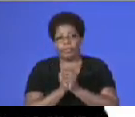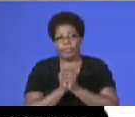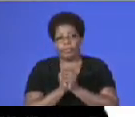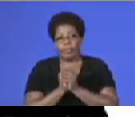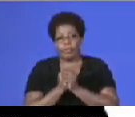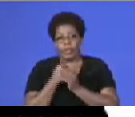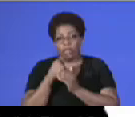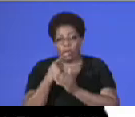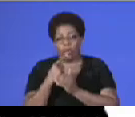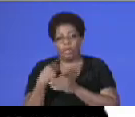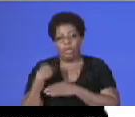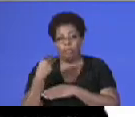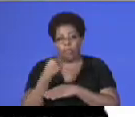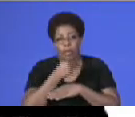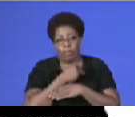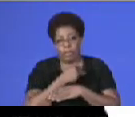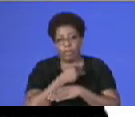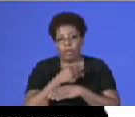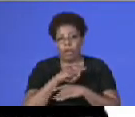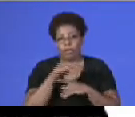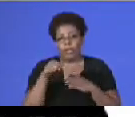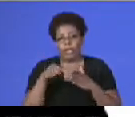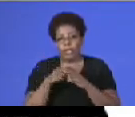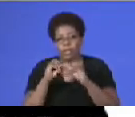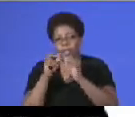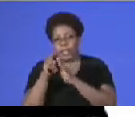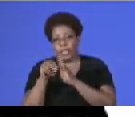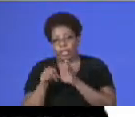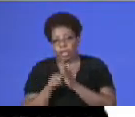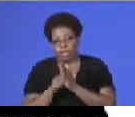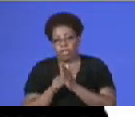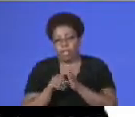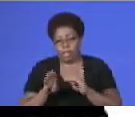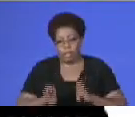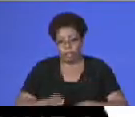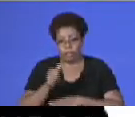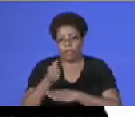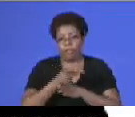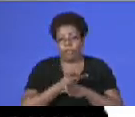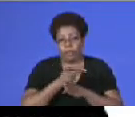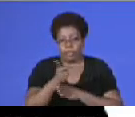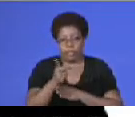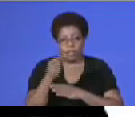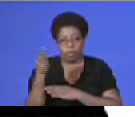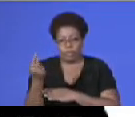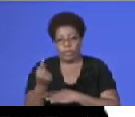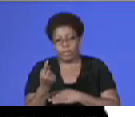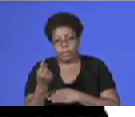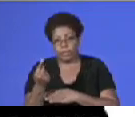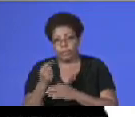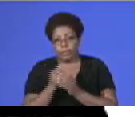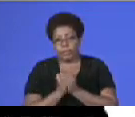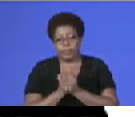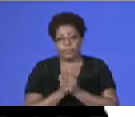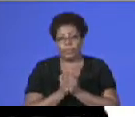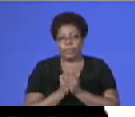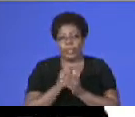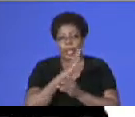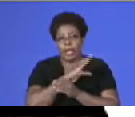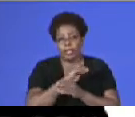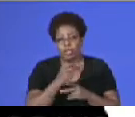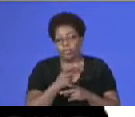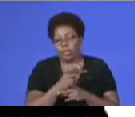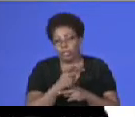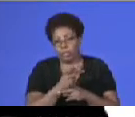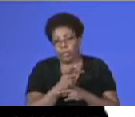this prestigious organization to conduct themselves professionally at all times and to multiply the high